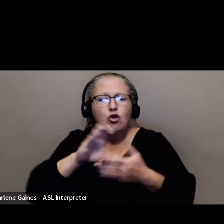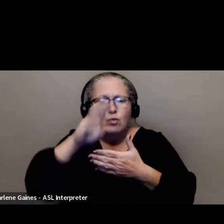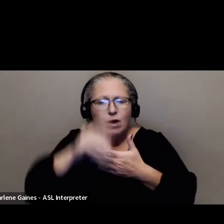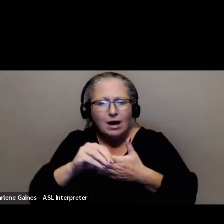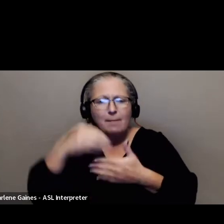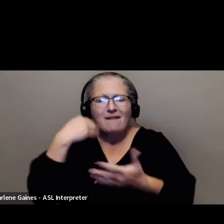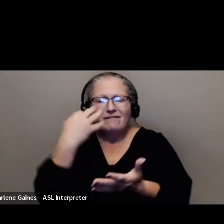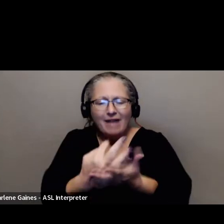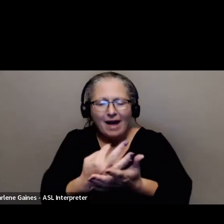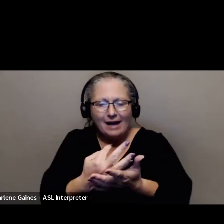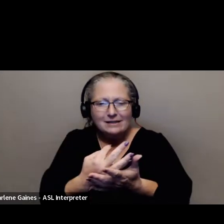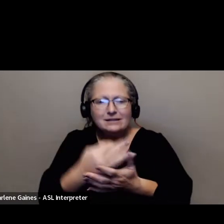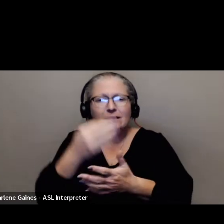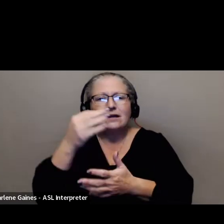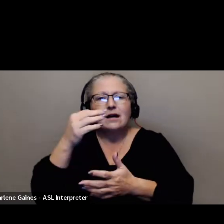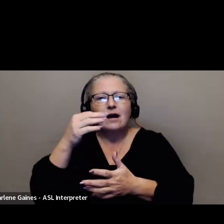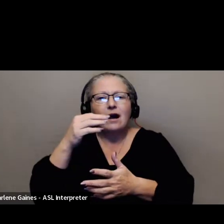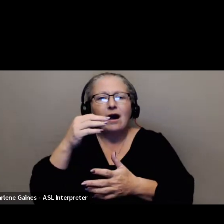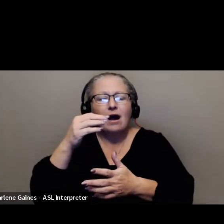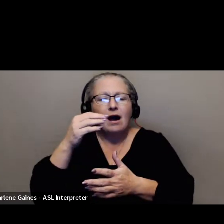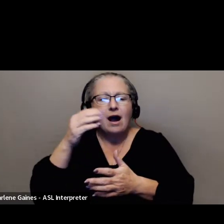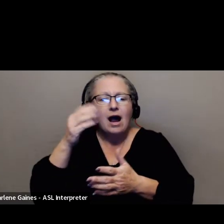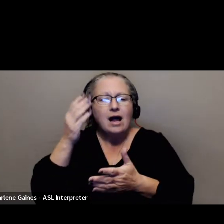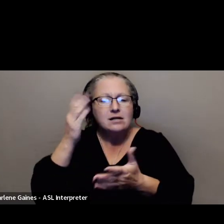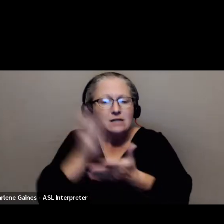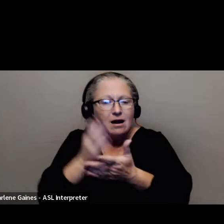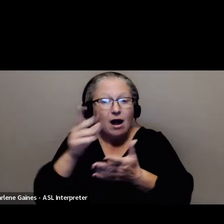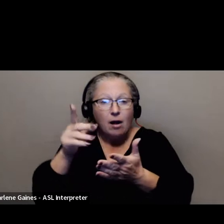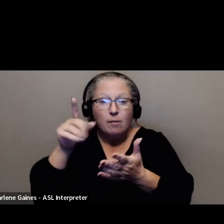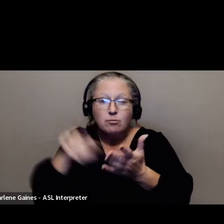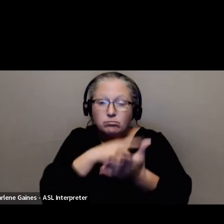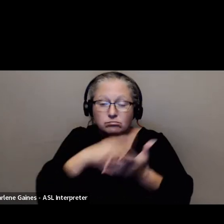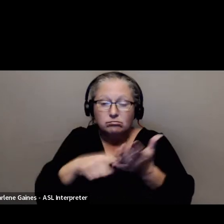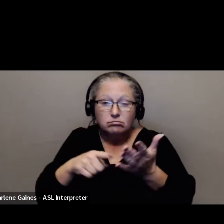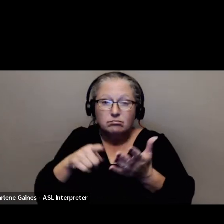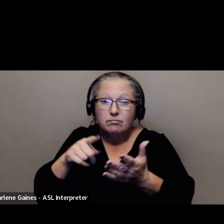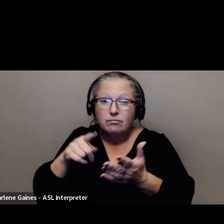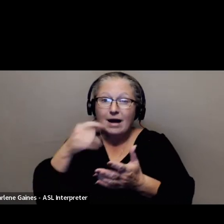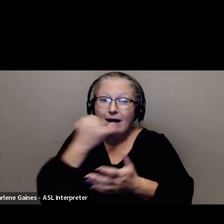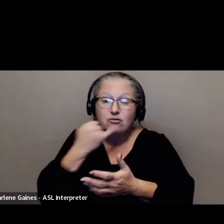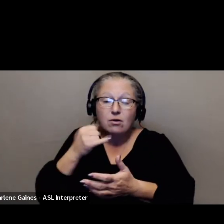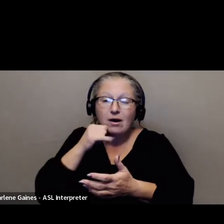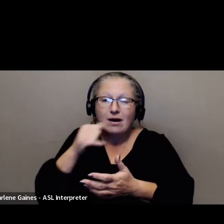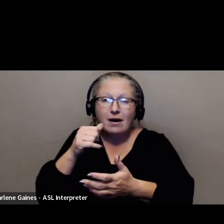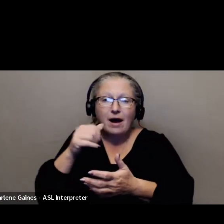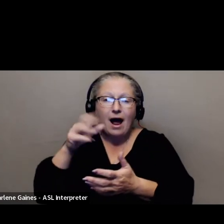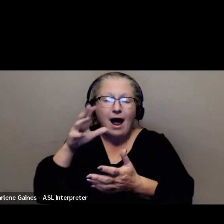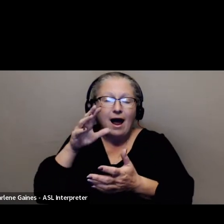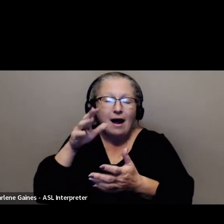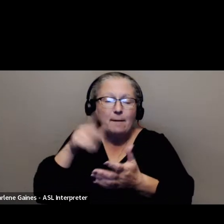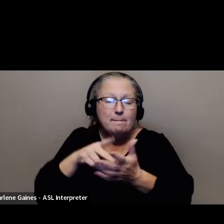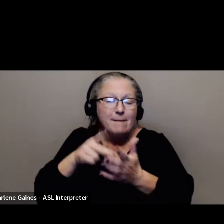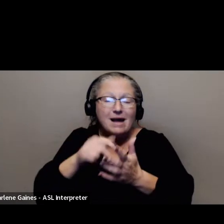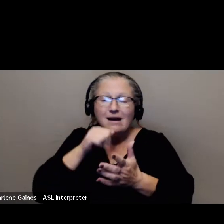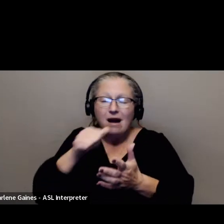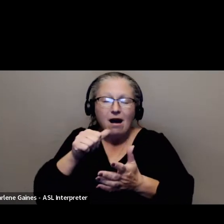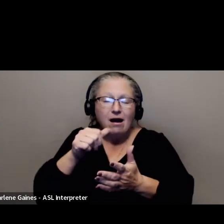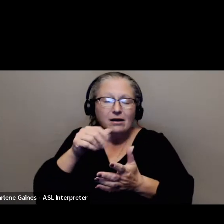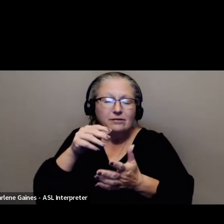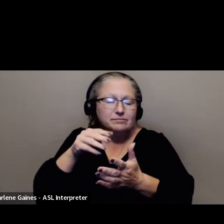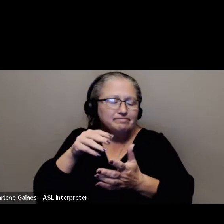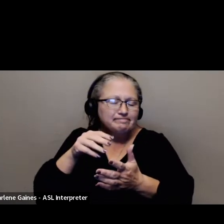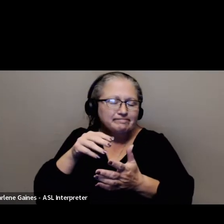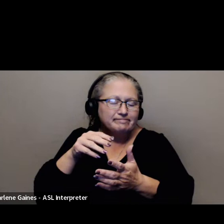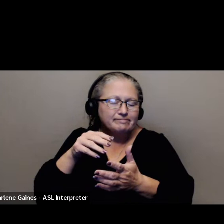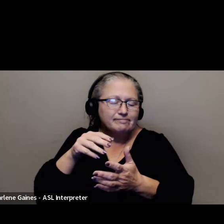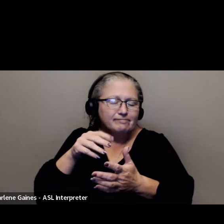has facts and underscore the criticizing Israel is not anti-Semitic. The idea of anti-Zionism not acknowledging Israel's right to exist